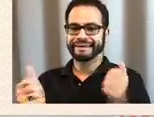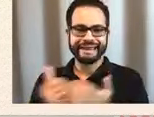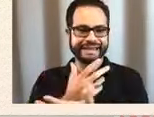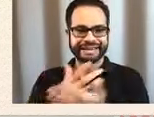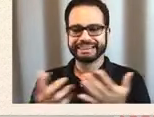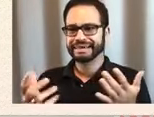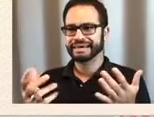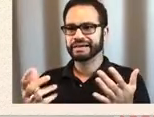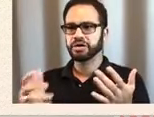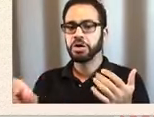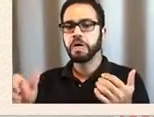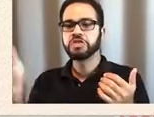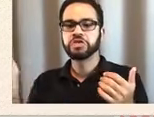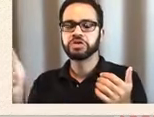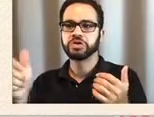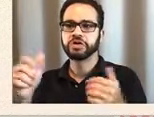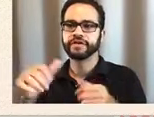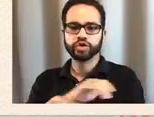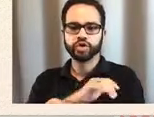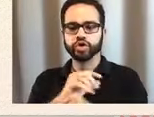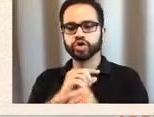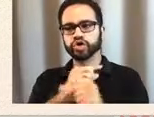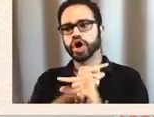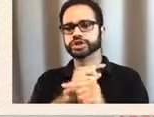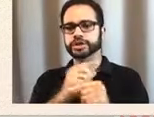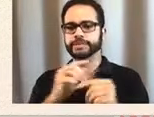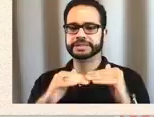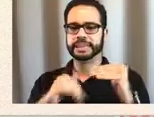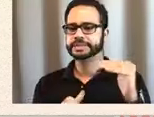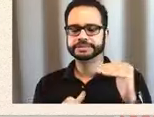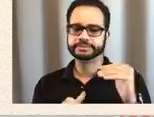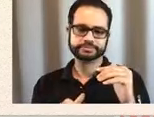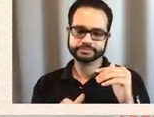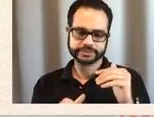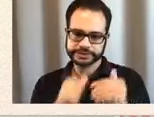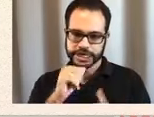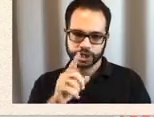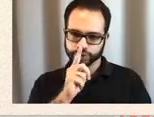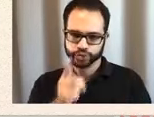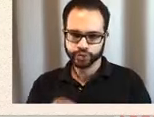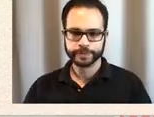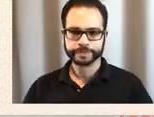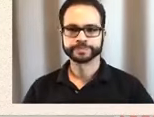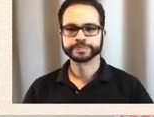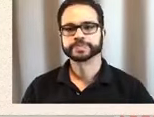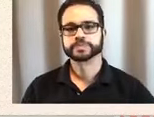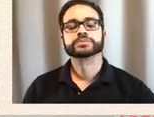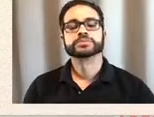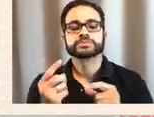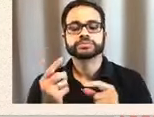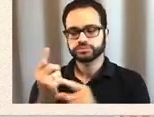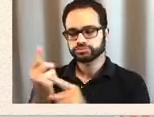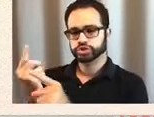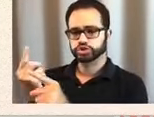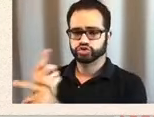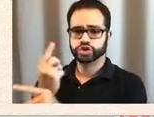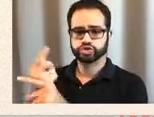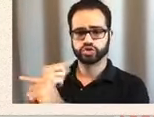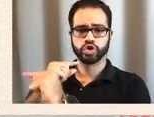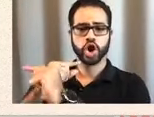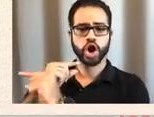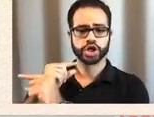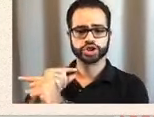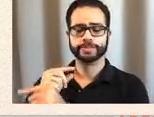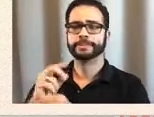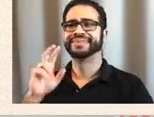full guardianship would be less than. That's not the case. So traditional guardianship. Traditional guardianship is typically